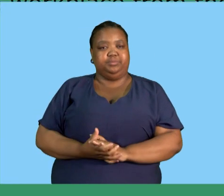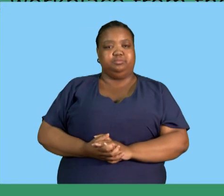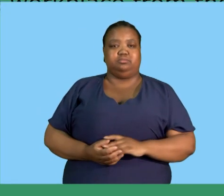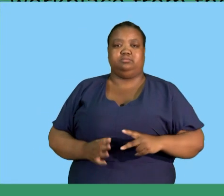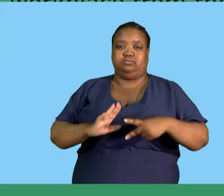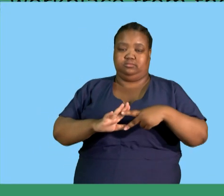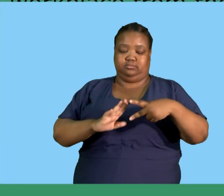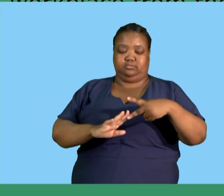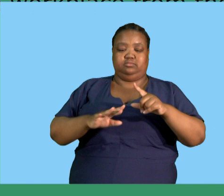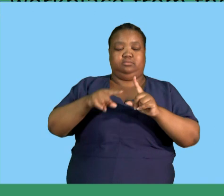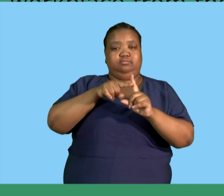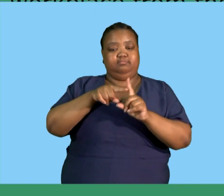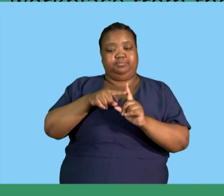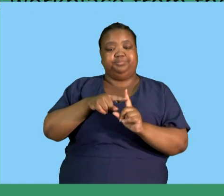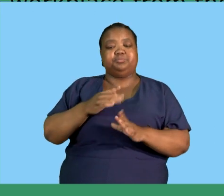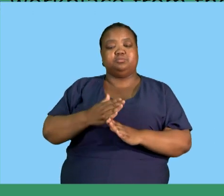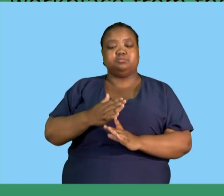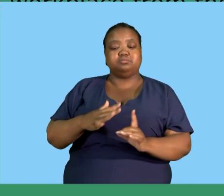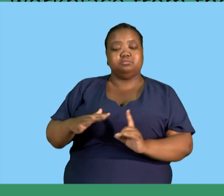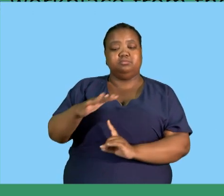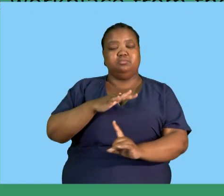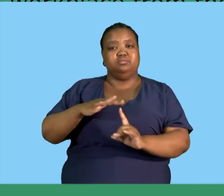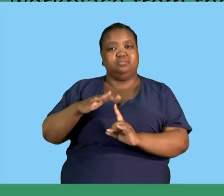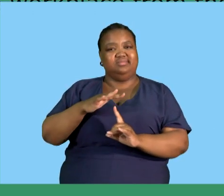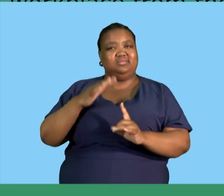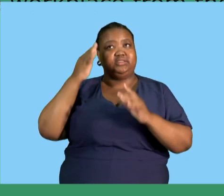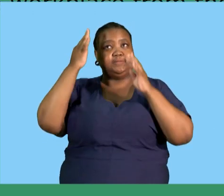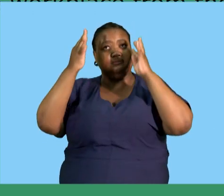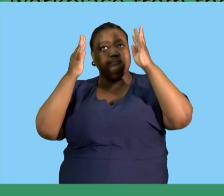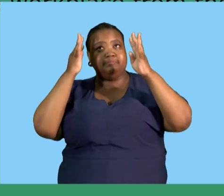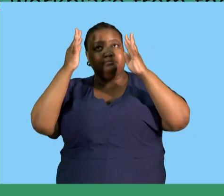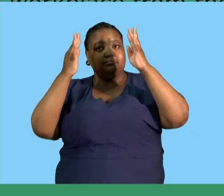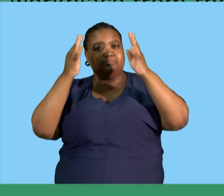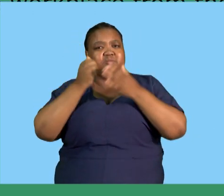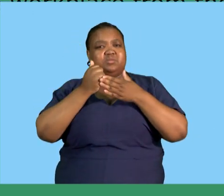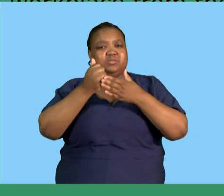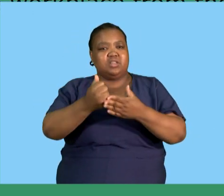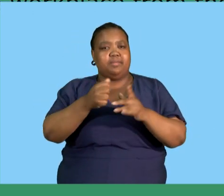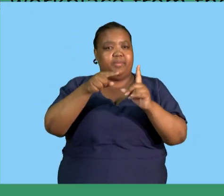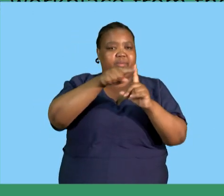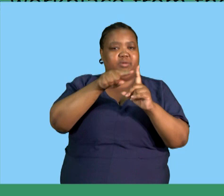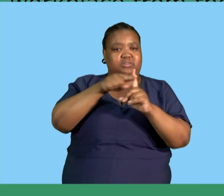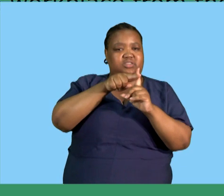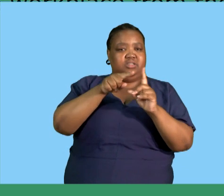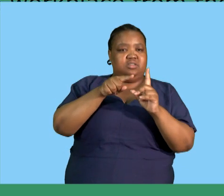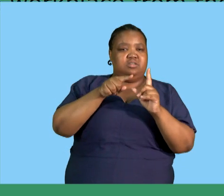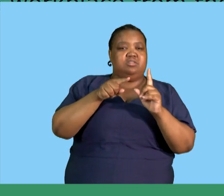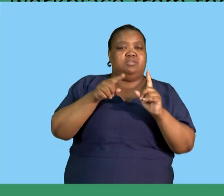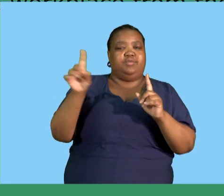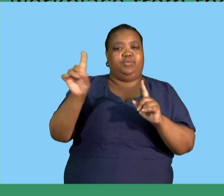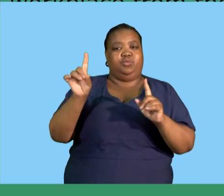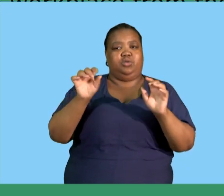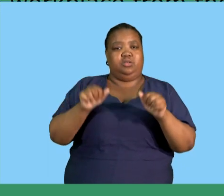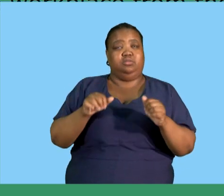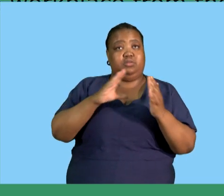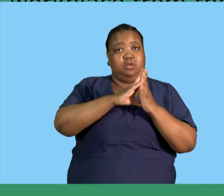two advantages of creative thinking in the workplace. They also say in here, from the scenario above. So when you're